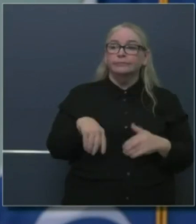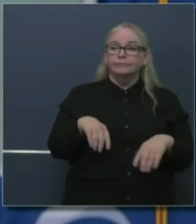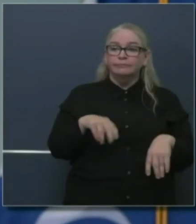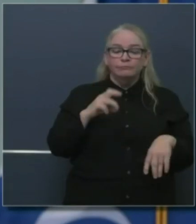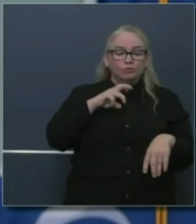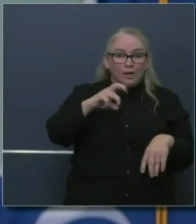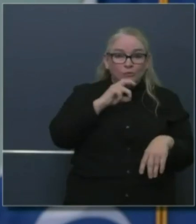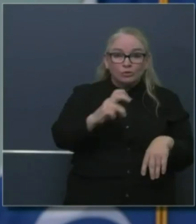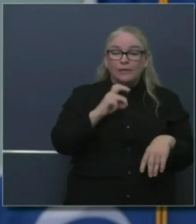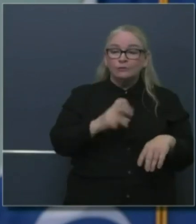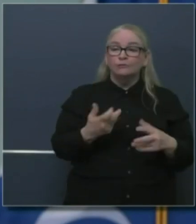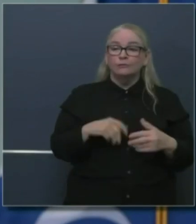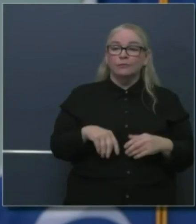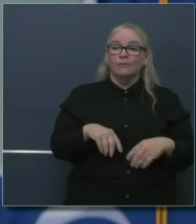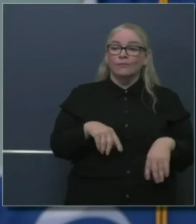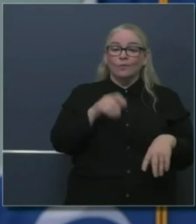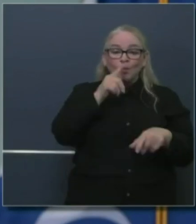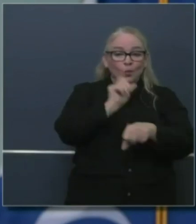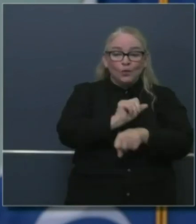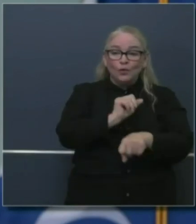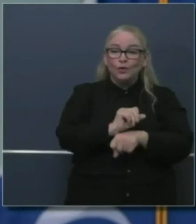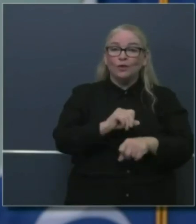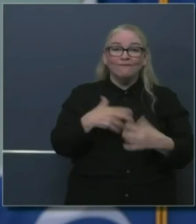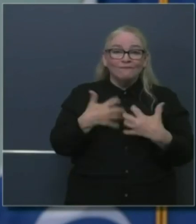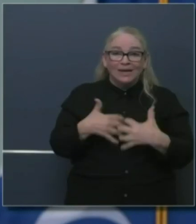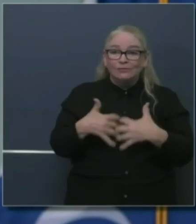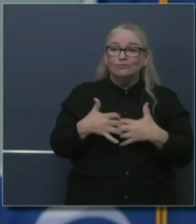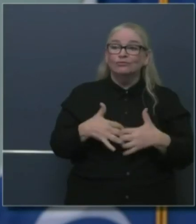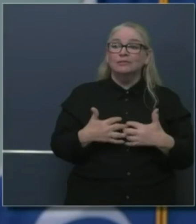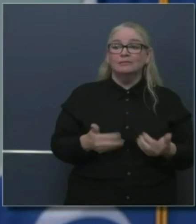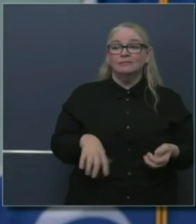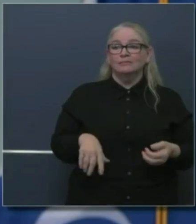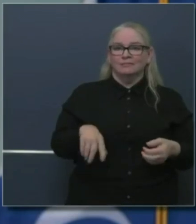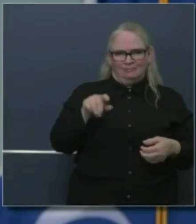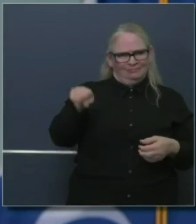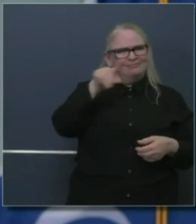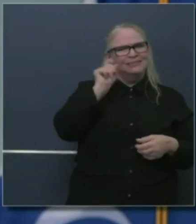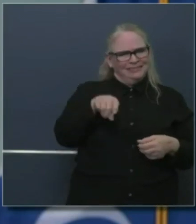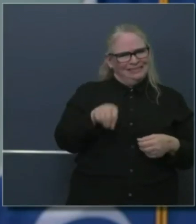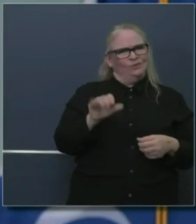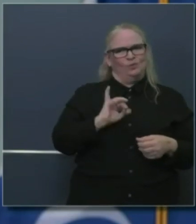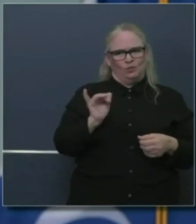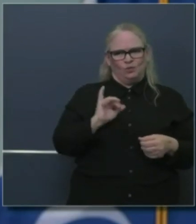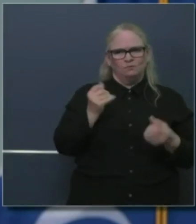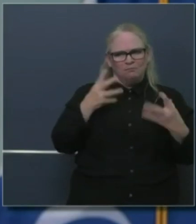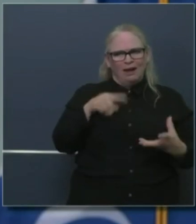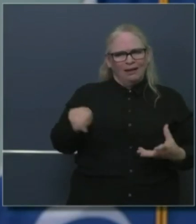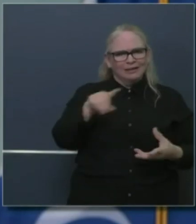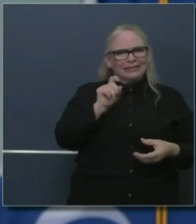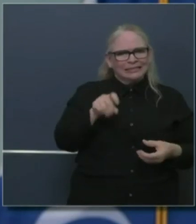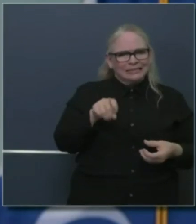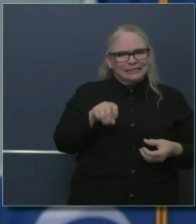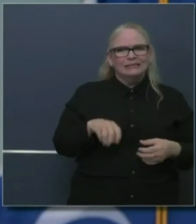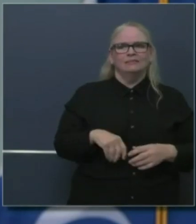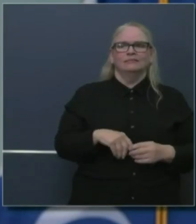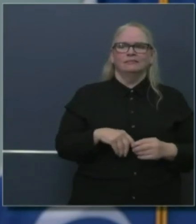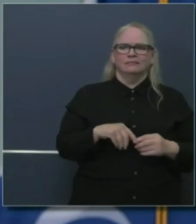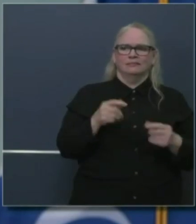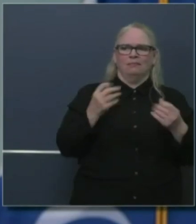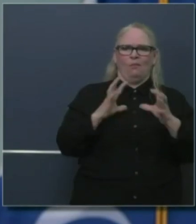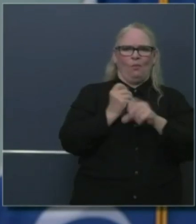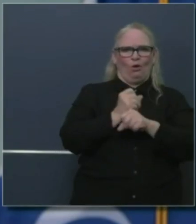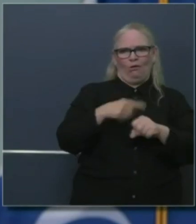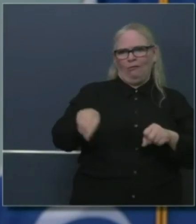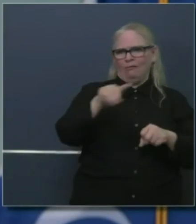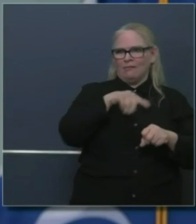broadening it to the factory lines and those that are manufacturing and doing delivery lines and logistics to make sure that they have